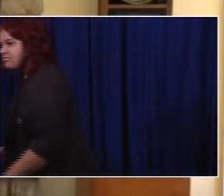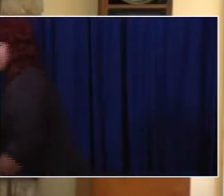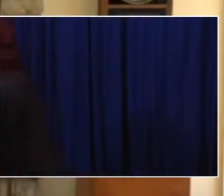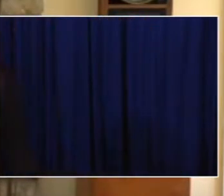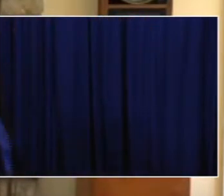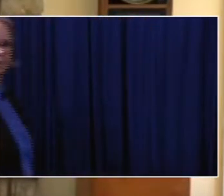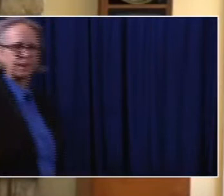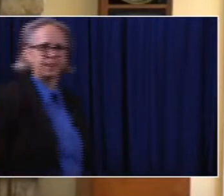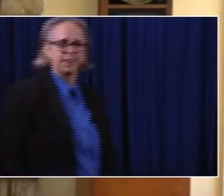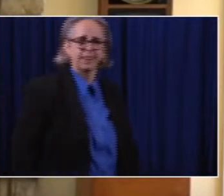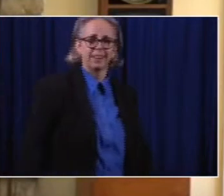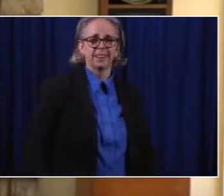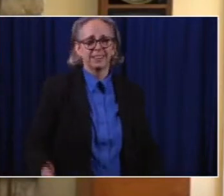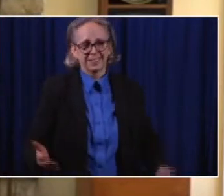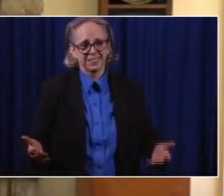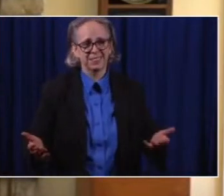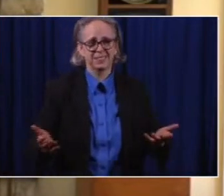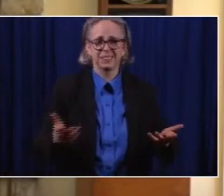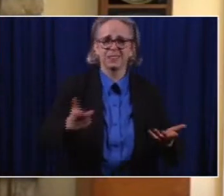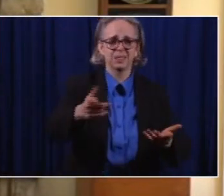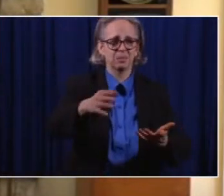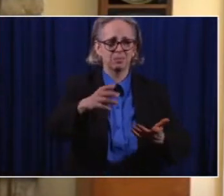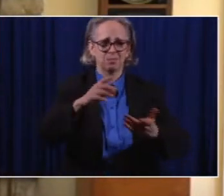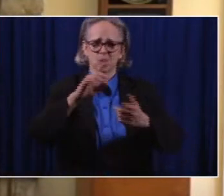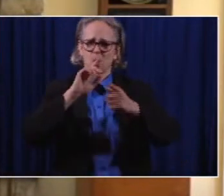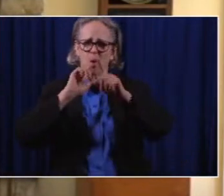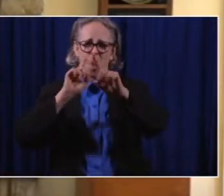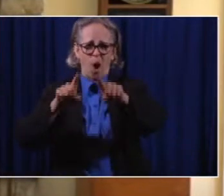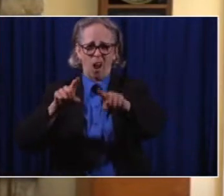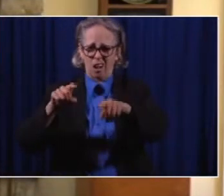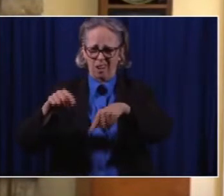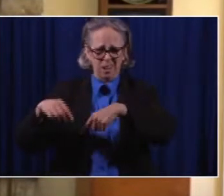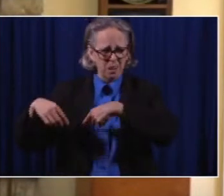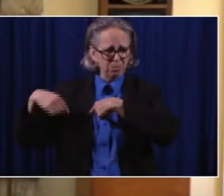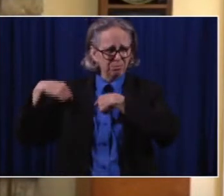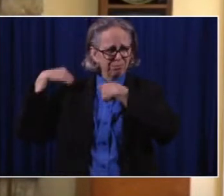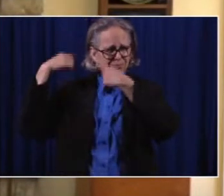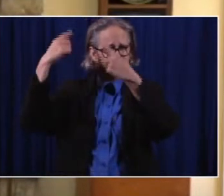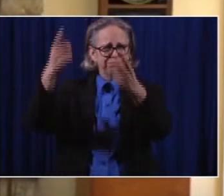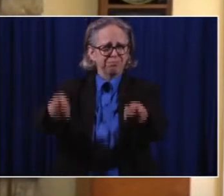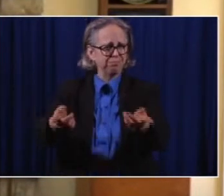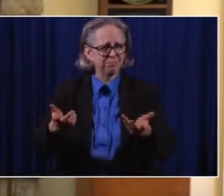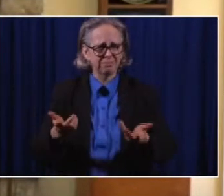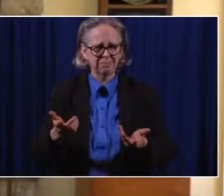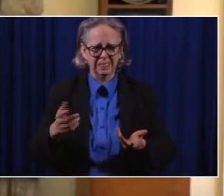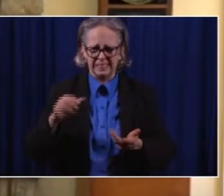of 10 people gathering together. There's some exceptions, but that order has never gone off.